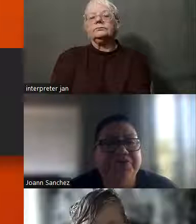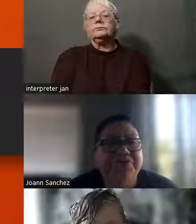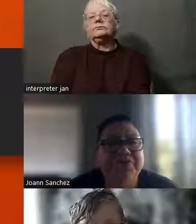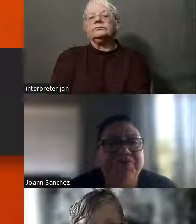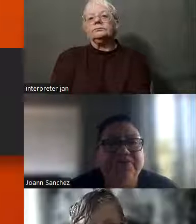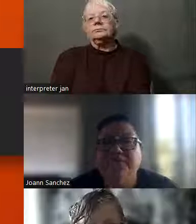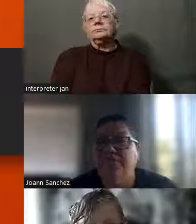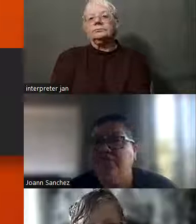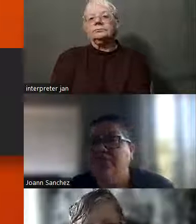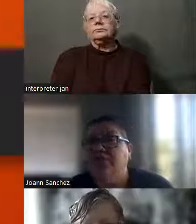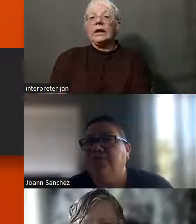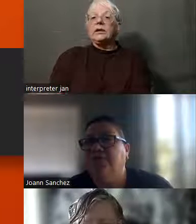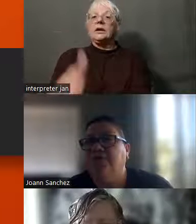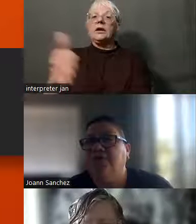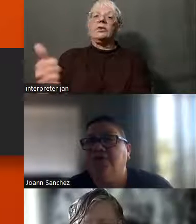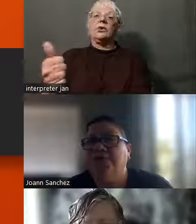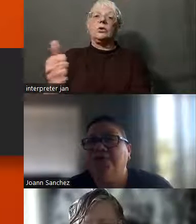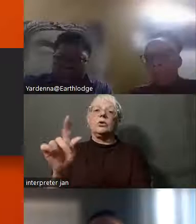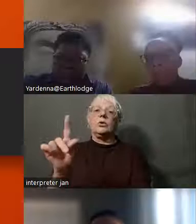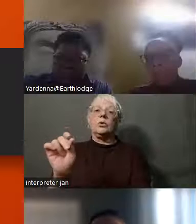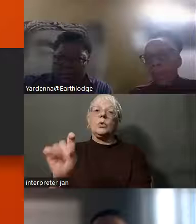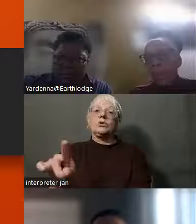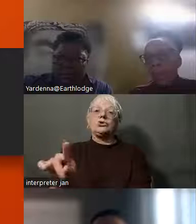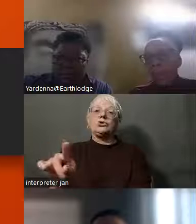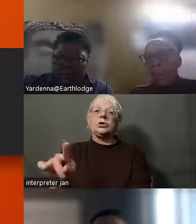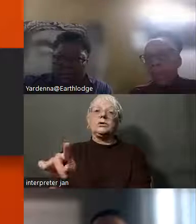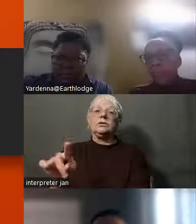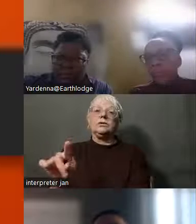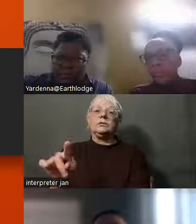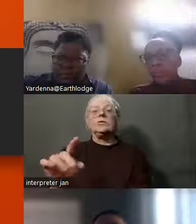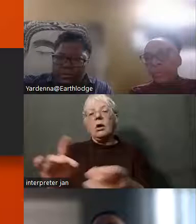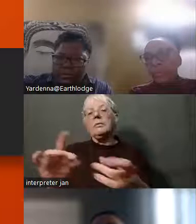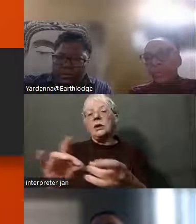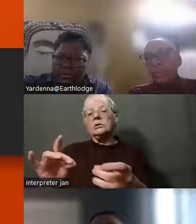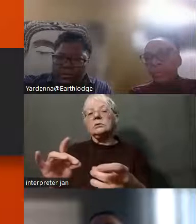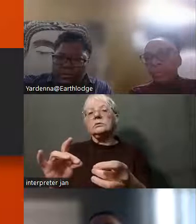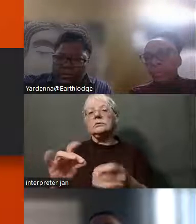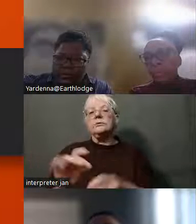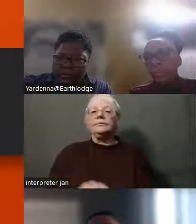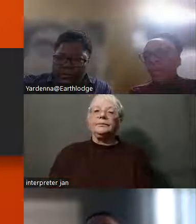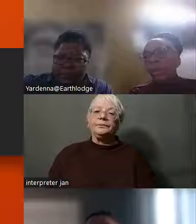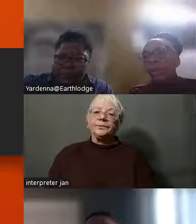Any other questions or comments? Sorry.